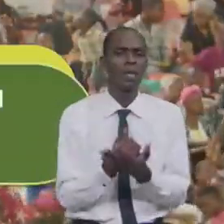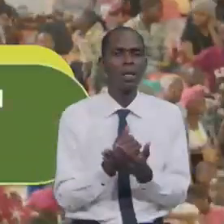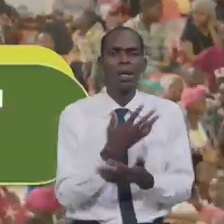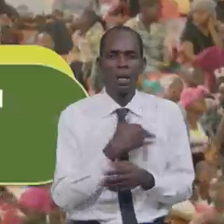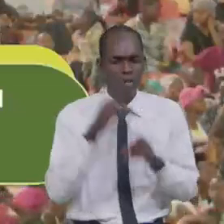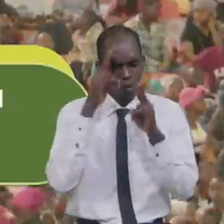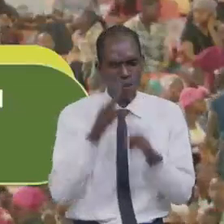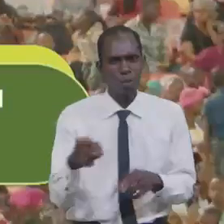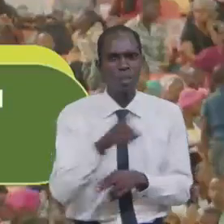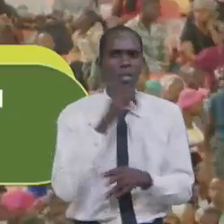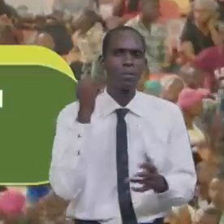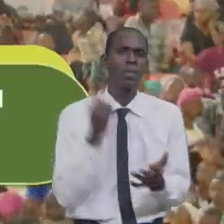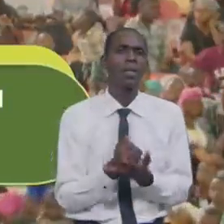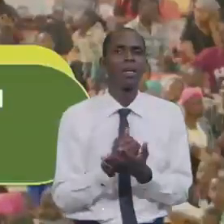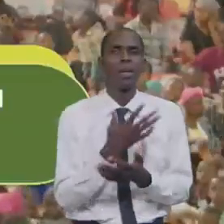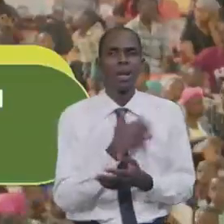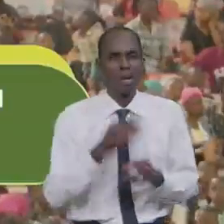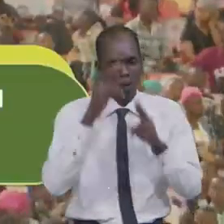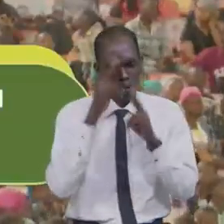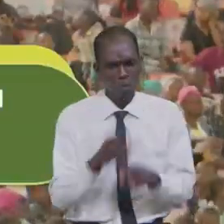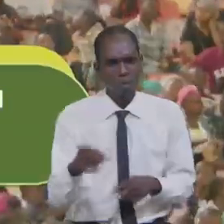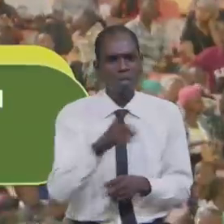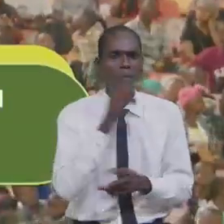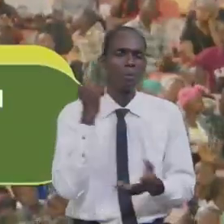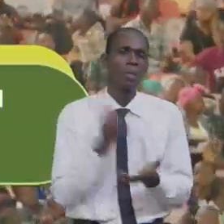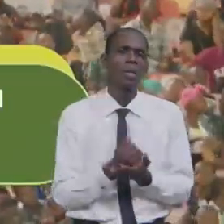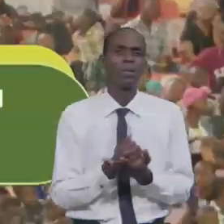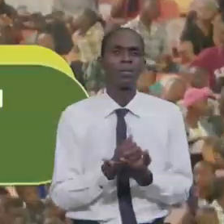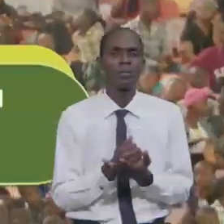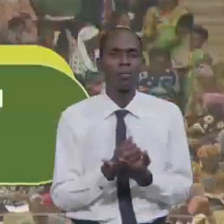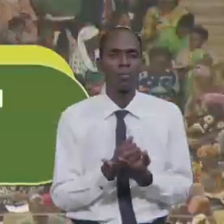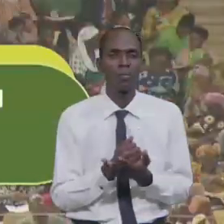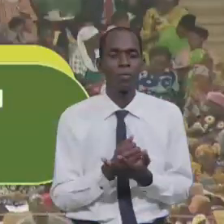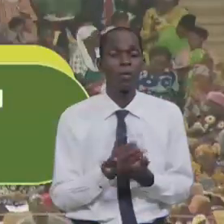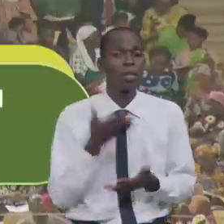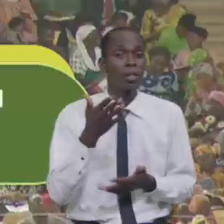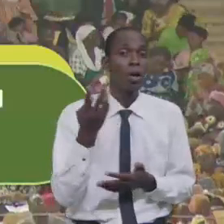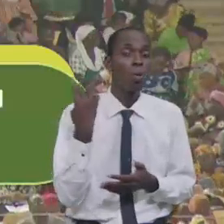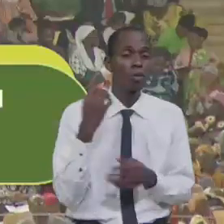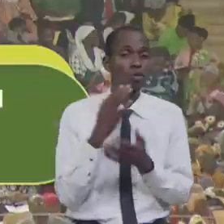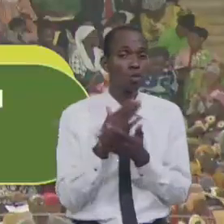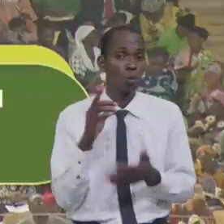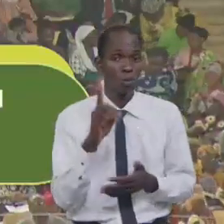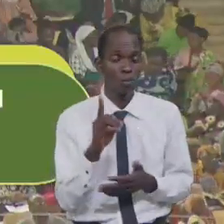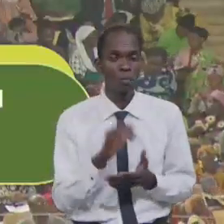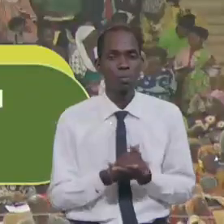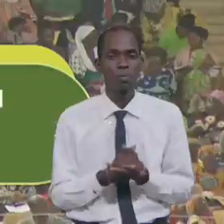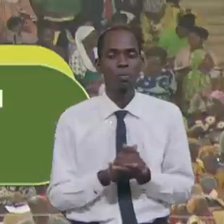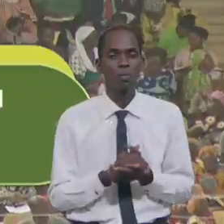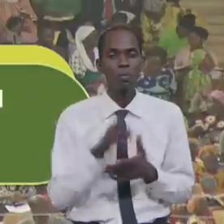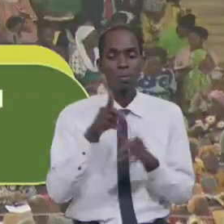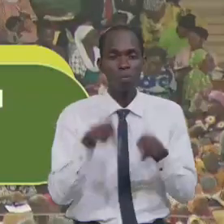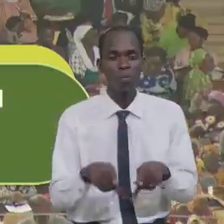him. And honor him. There was somebody. He had an